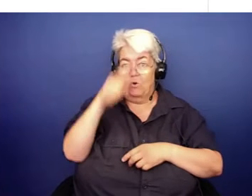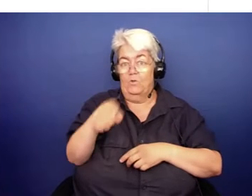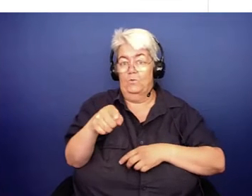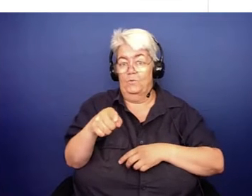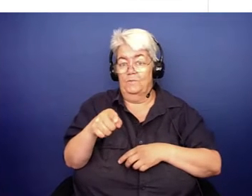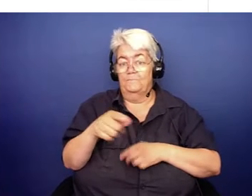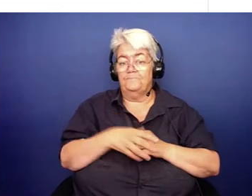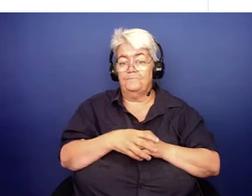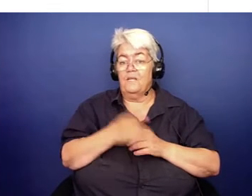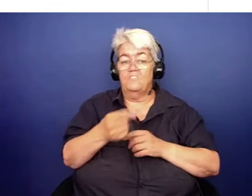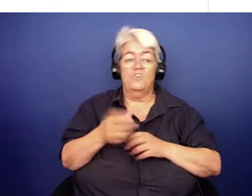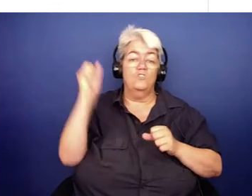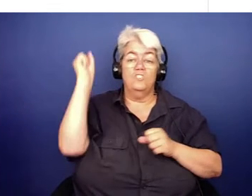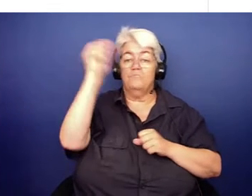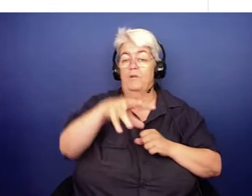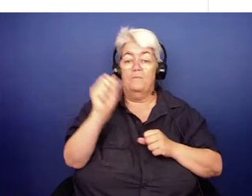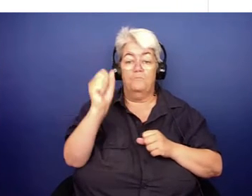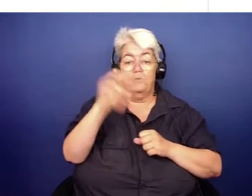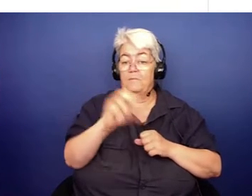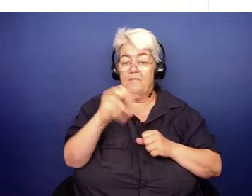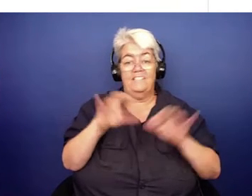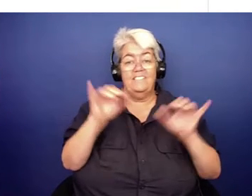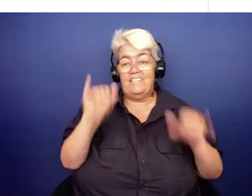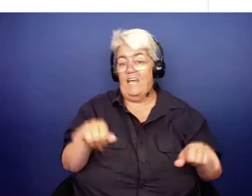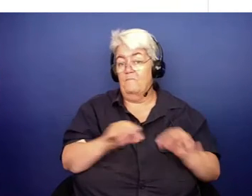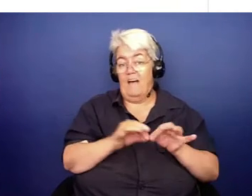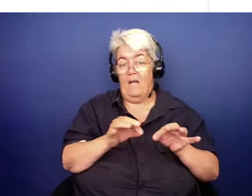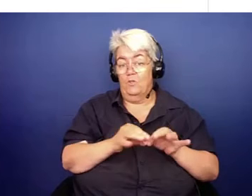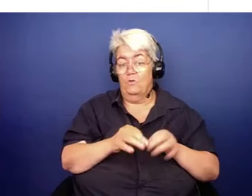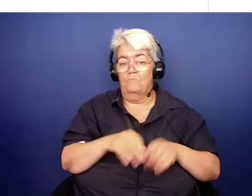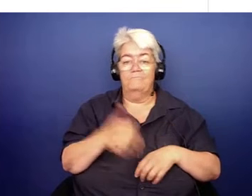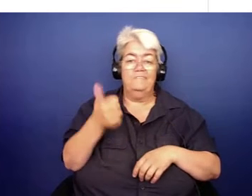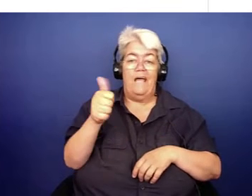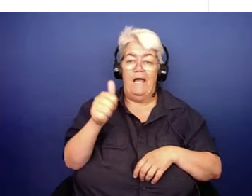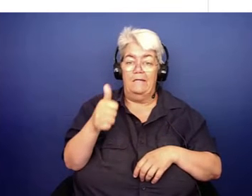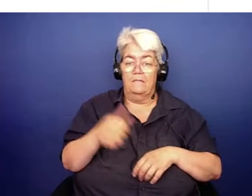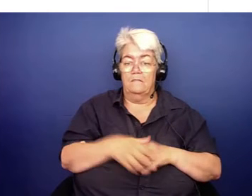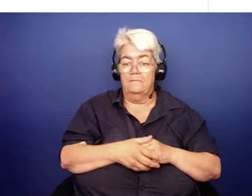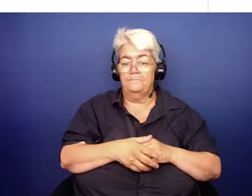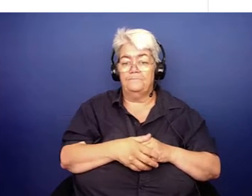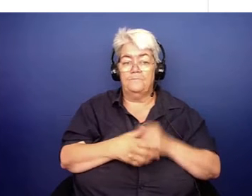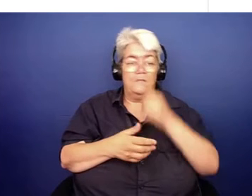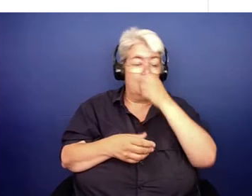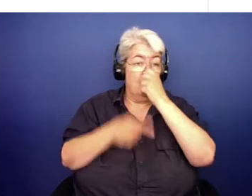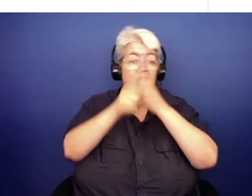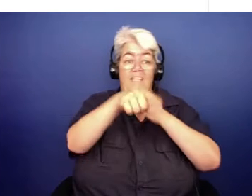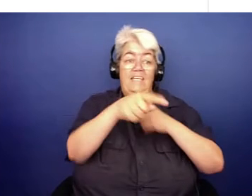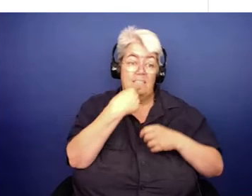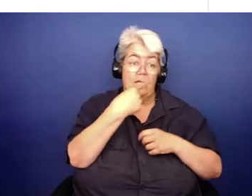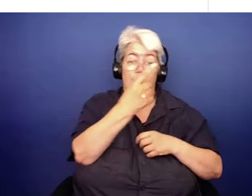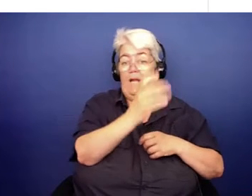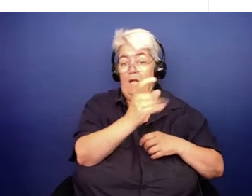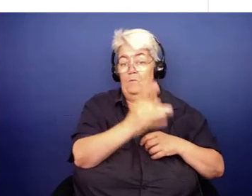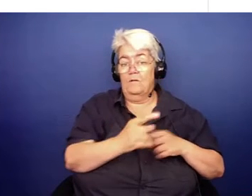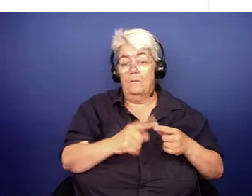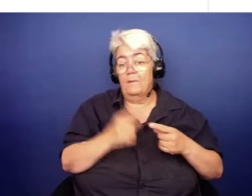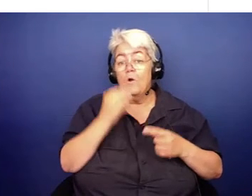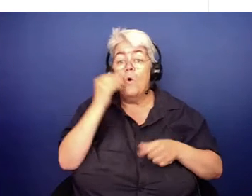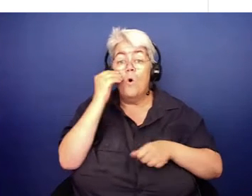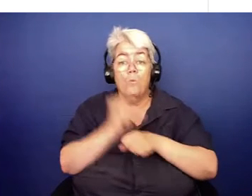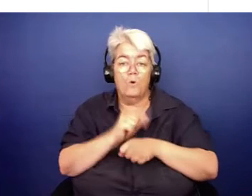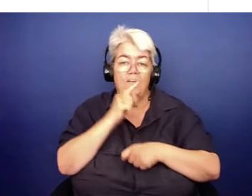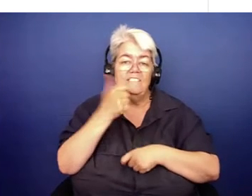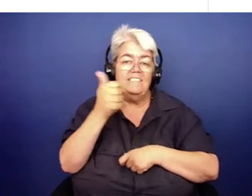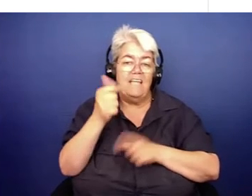You can make everything have the same value, like 10, for example. These are all 100, but you could do all of your homework at 10